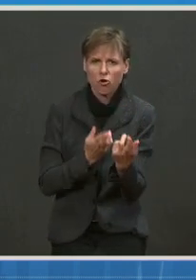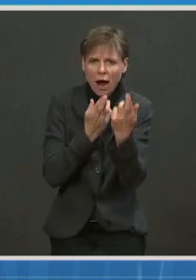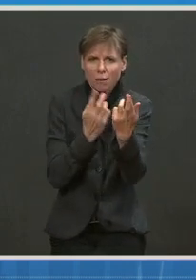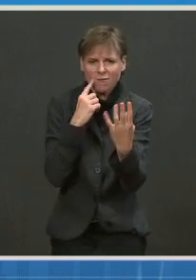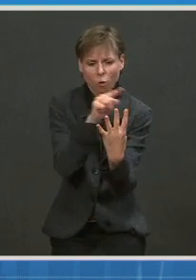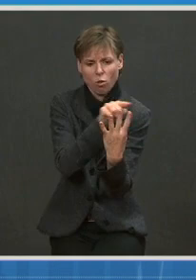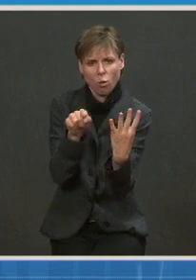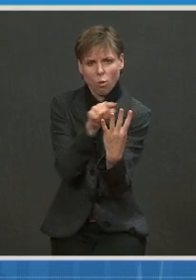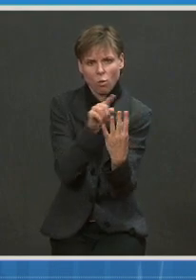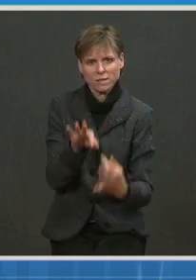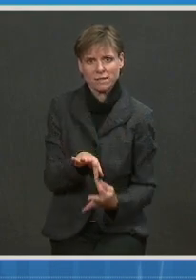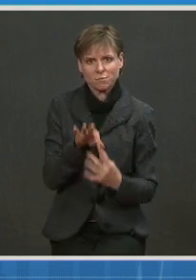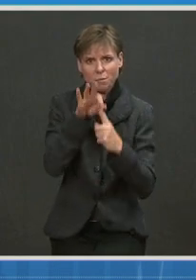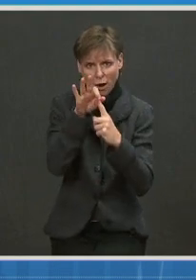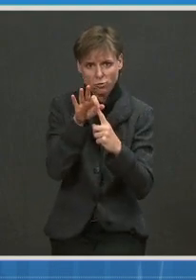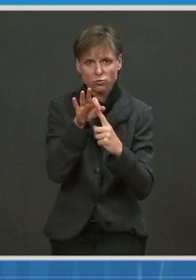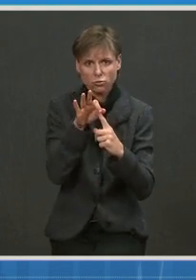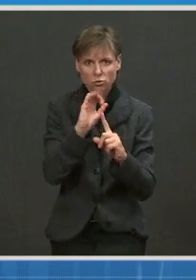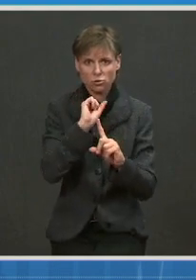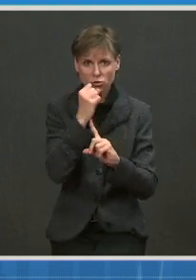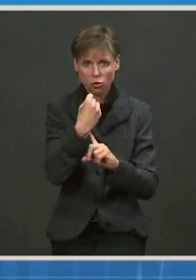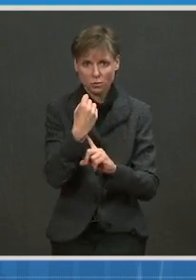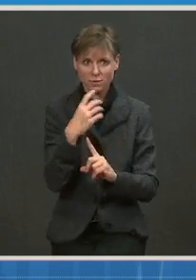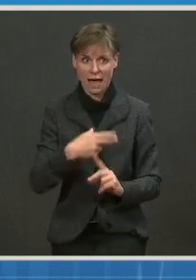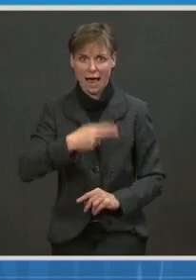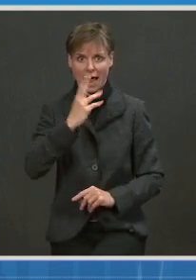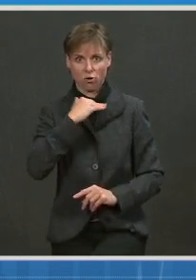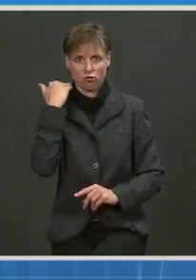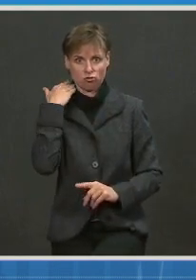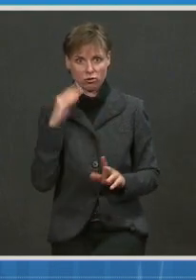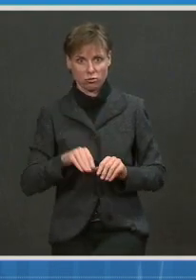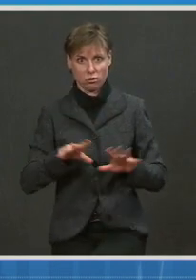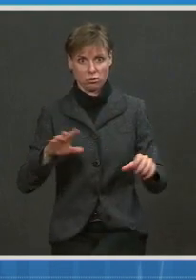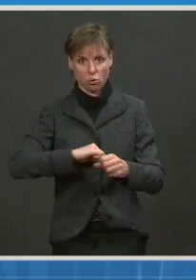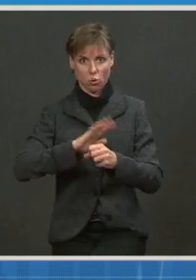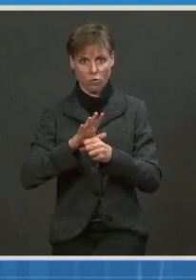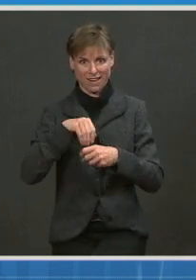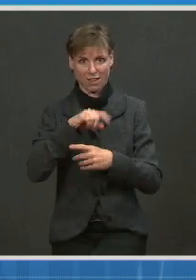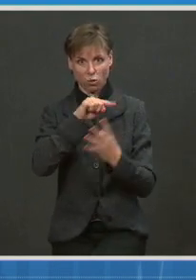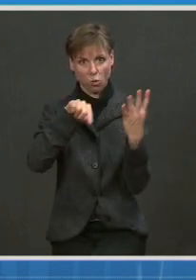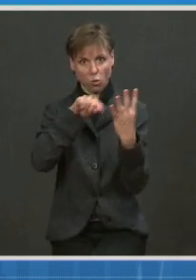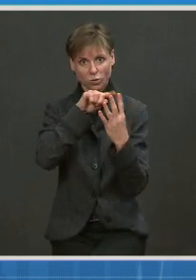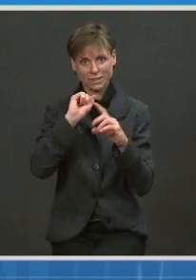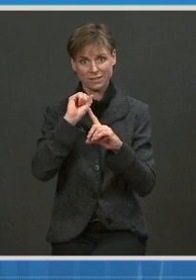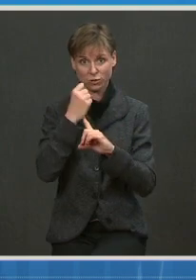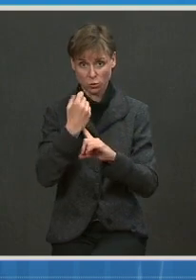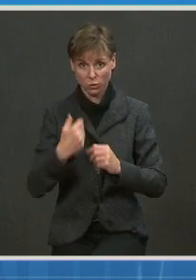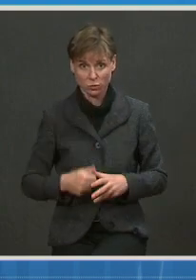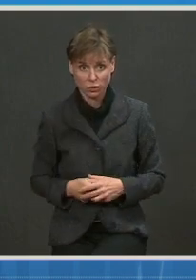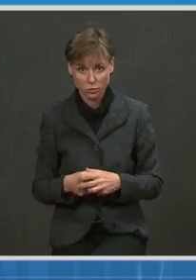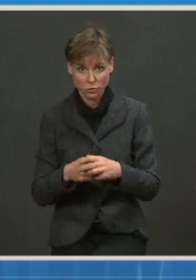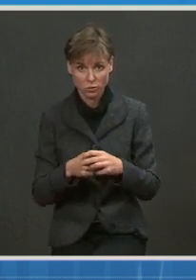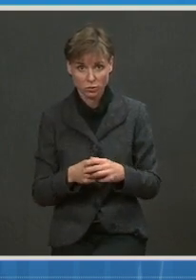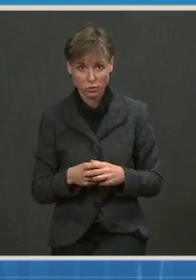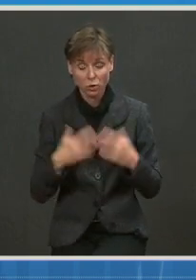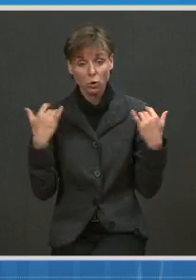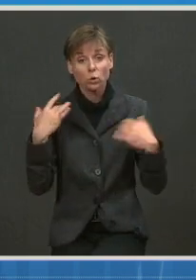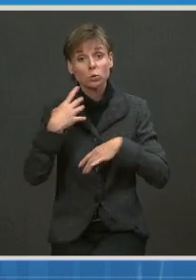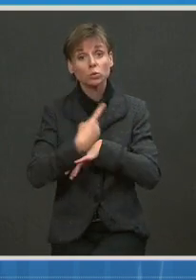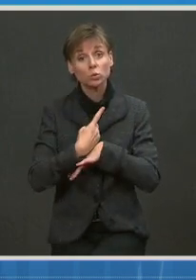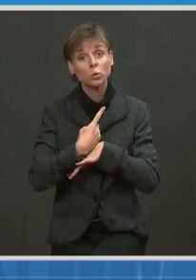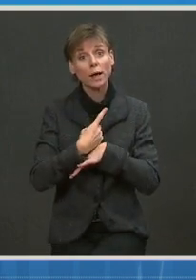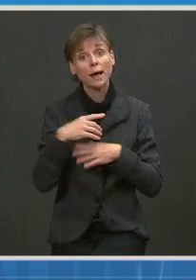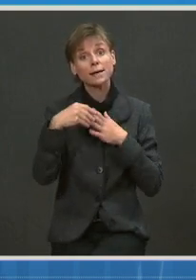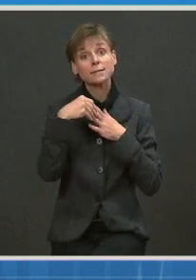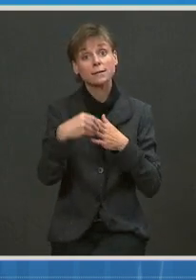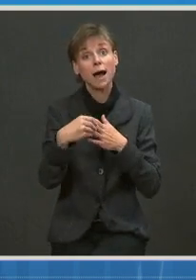account the unique circumstances and risks for COVID-19 spread in the different settings. Today's updated guidance is intended to help public